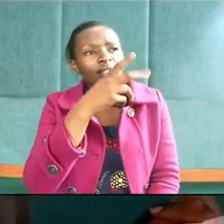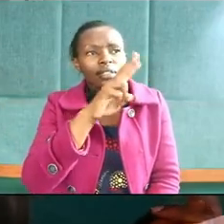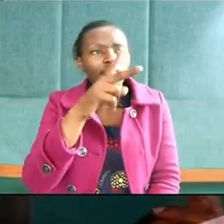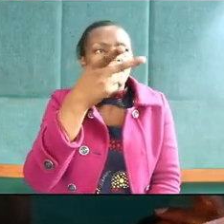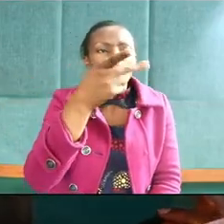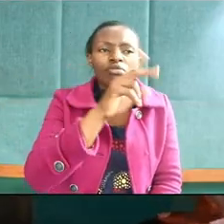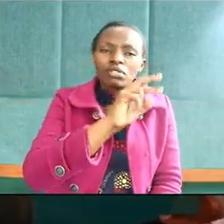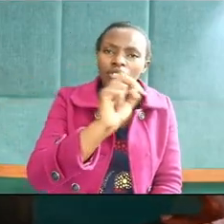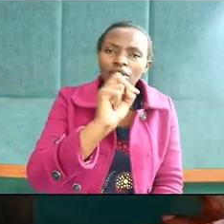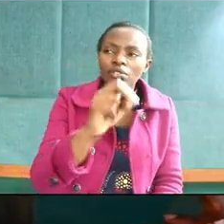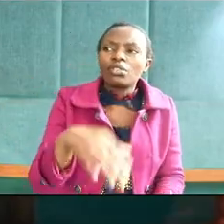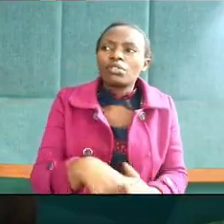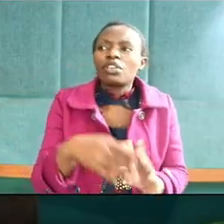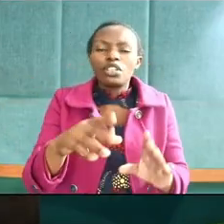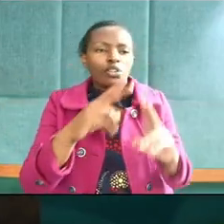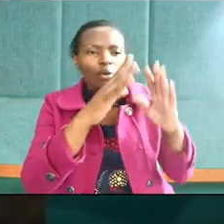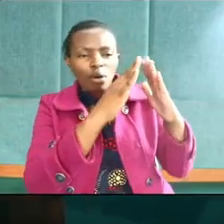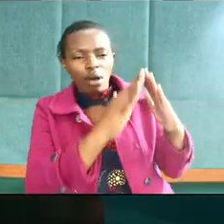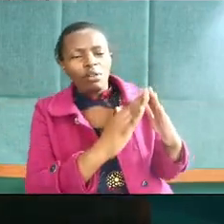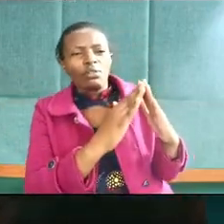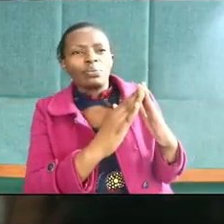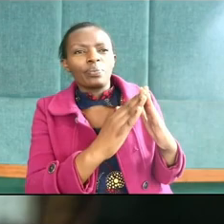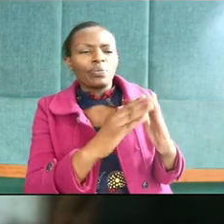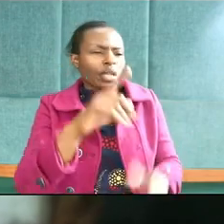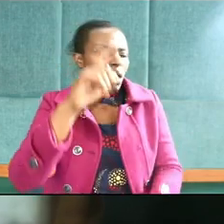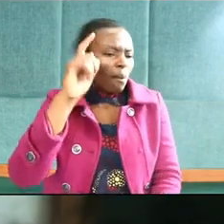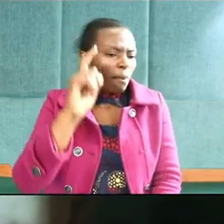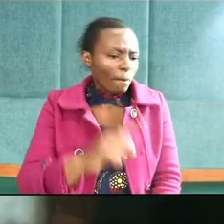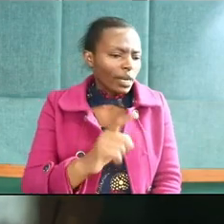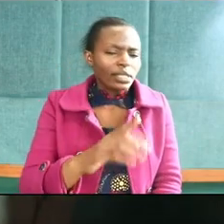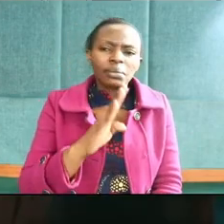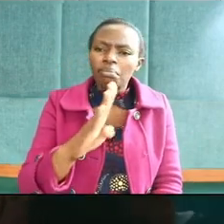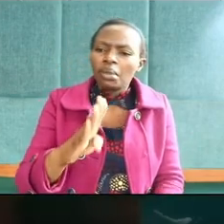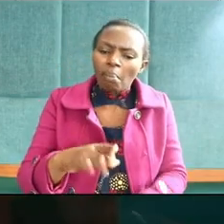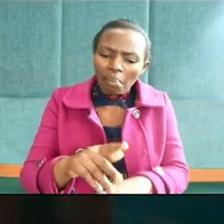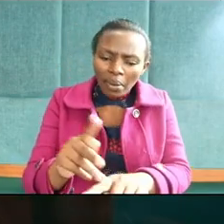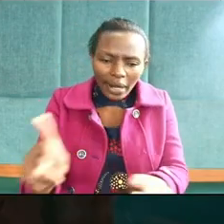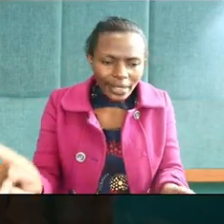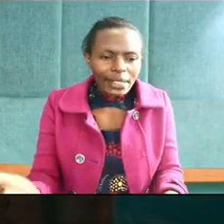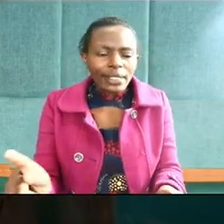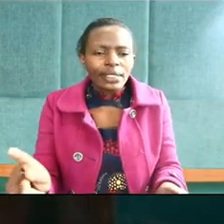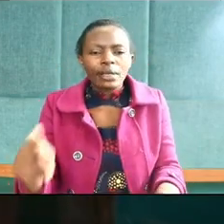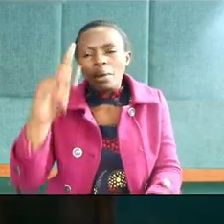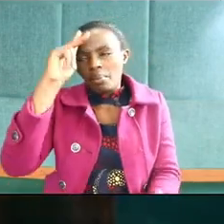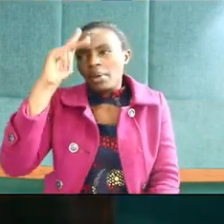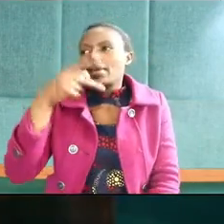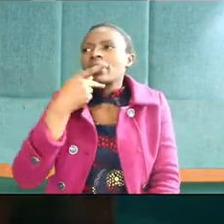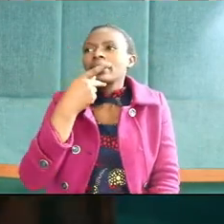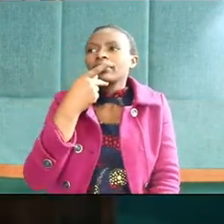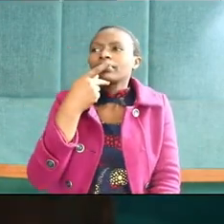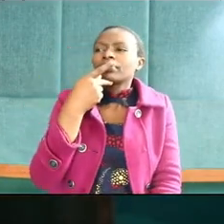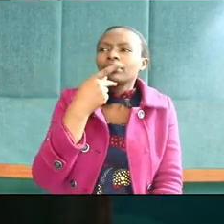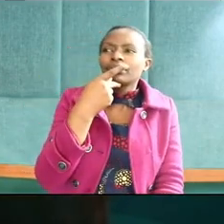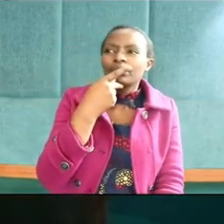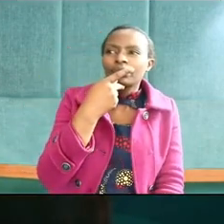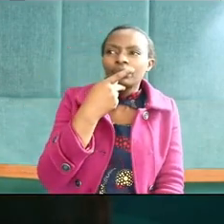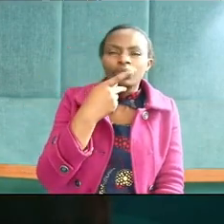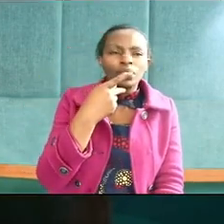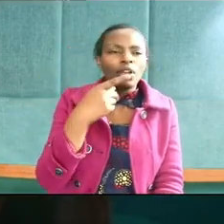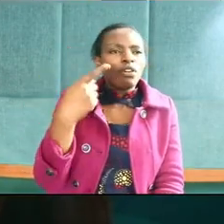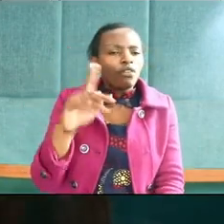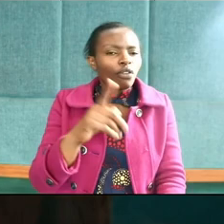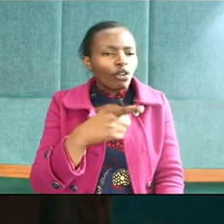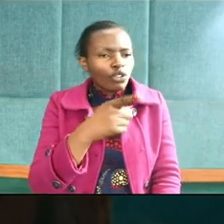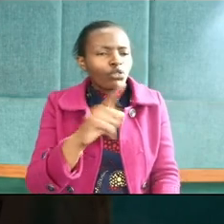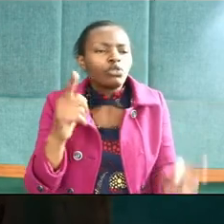house. You need to be a present parent. And so in order to build all